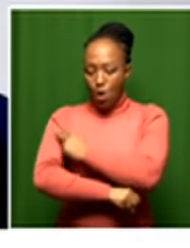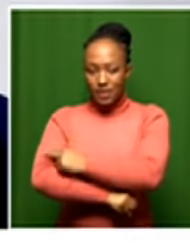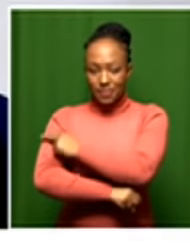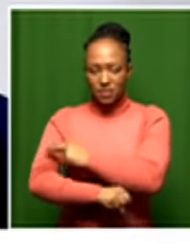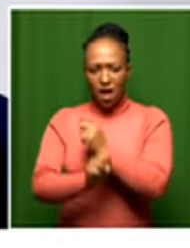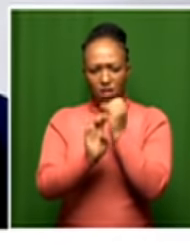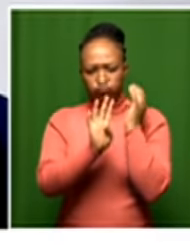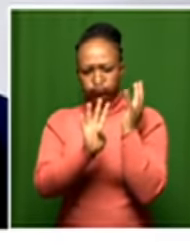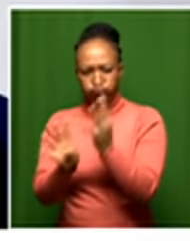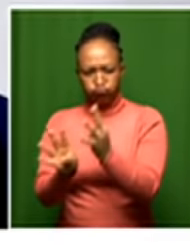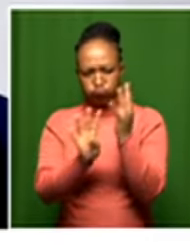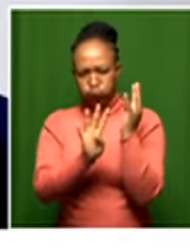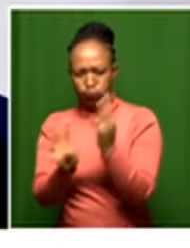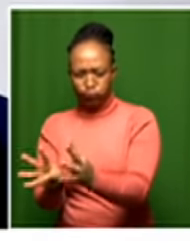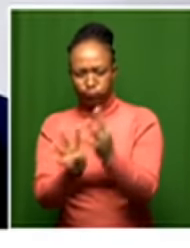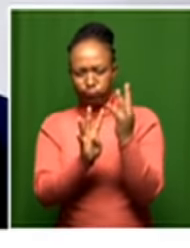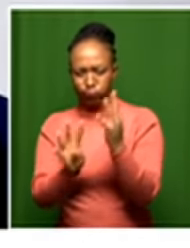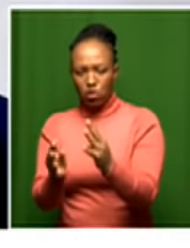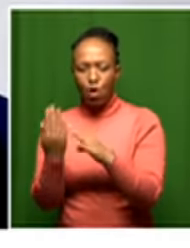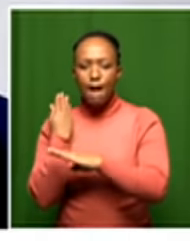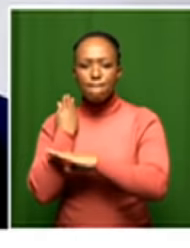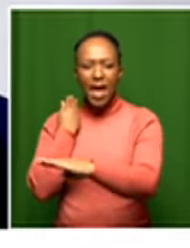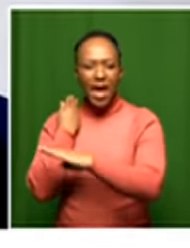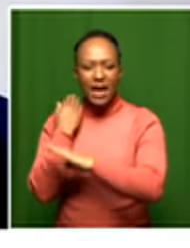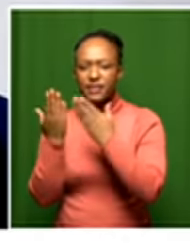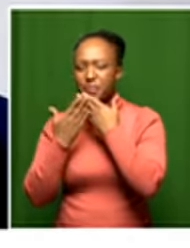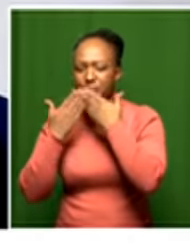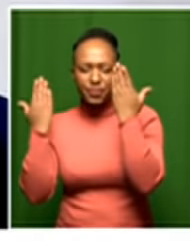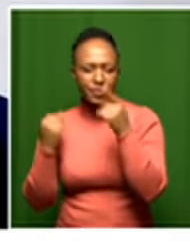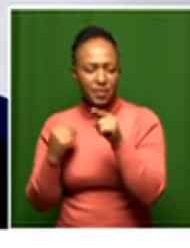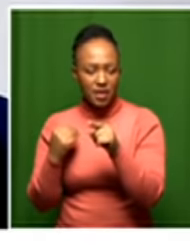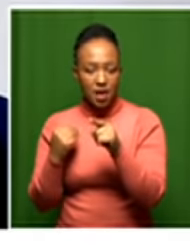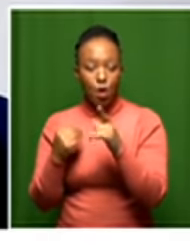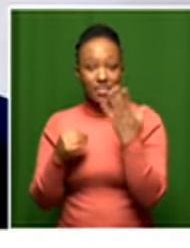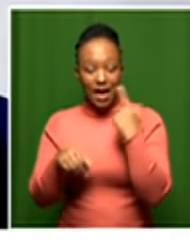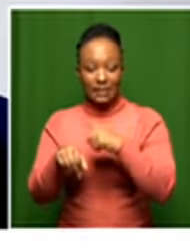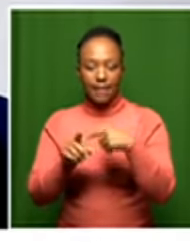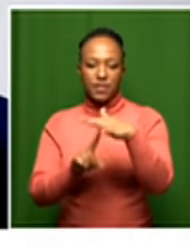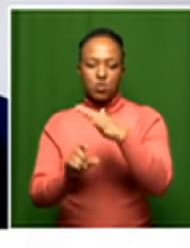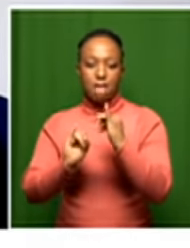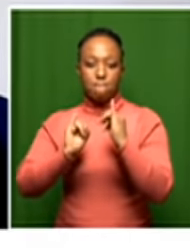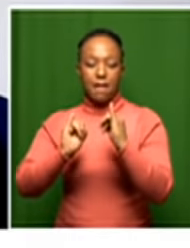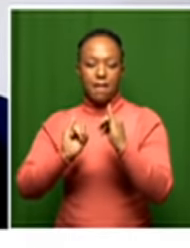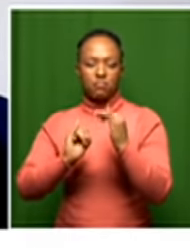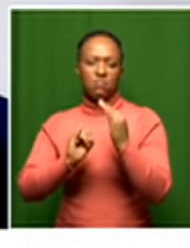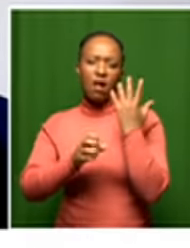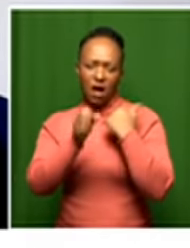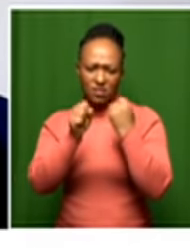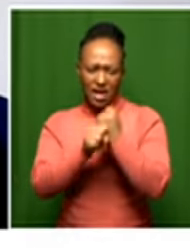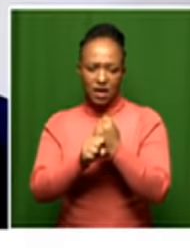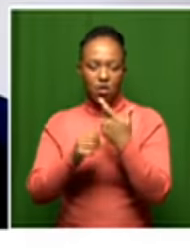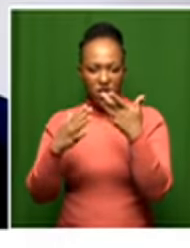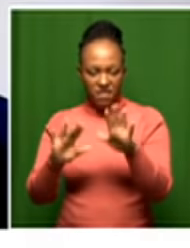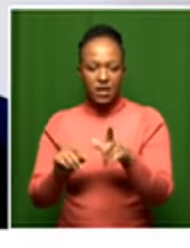up. People could not find beds anywhere. And that was really the desperate situation that South Africans were unfortunately in.